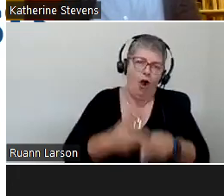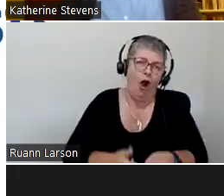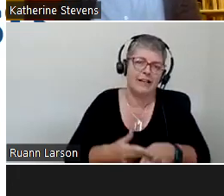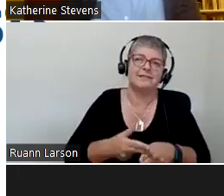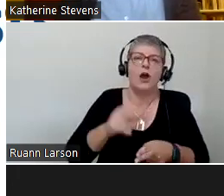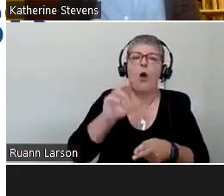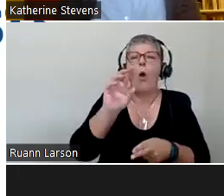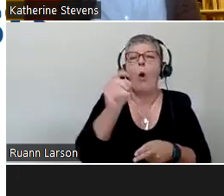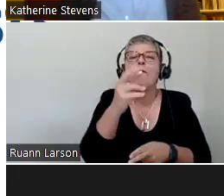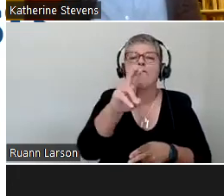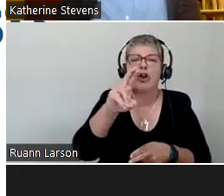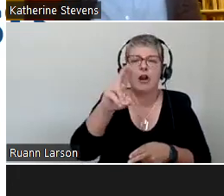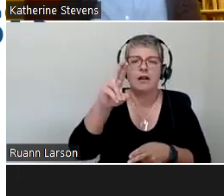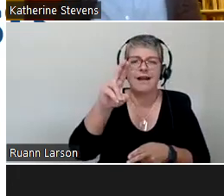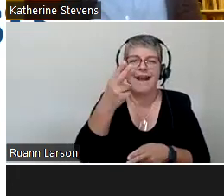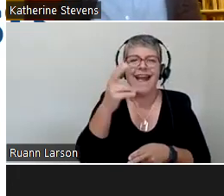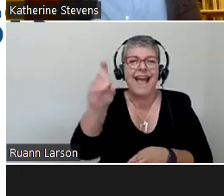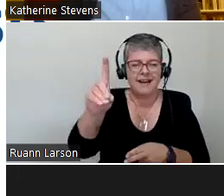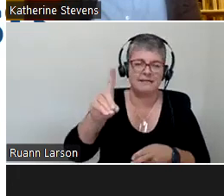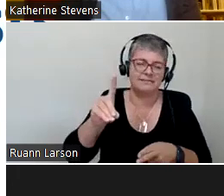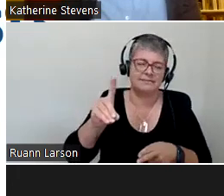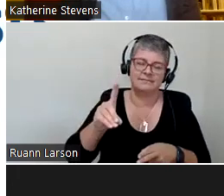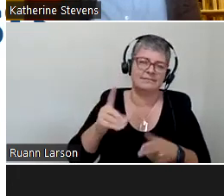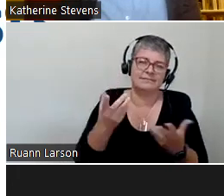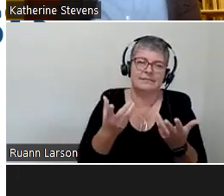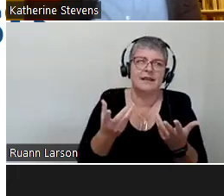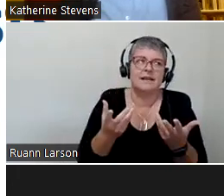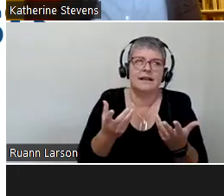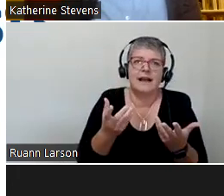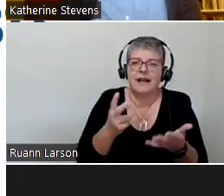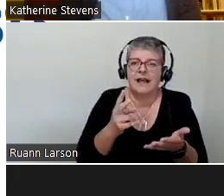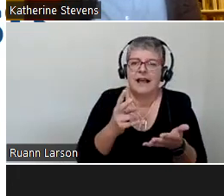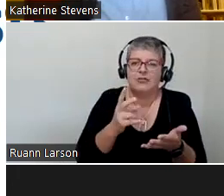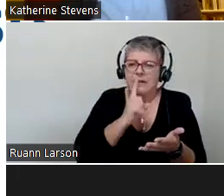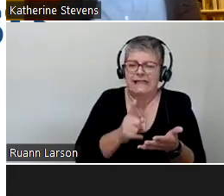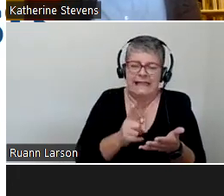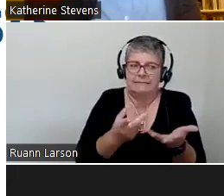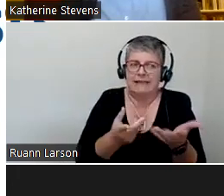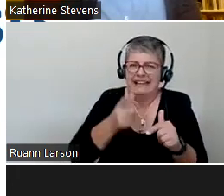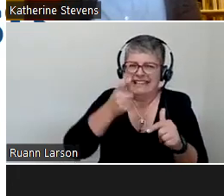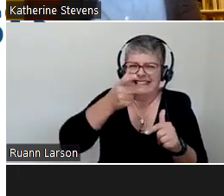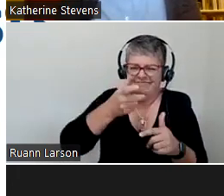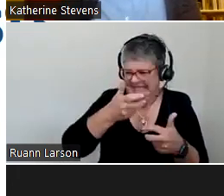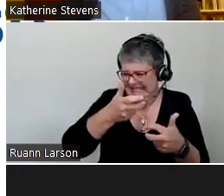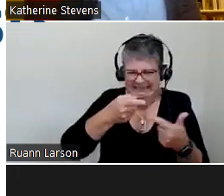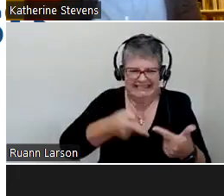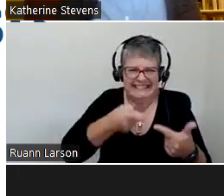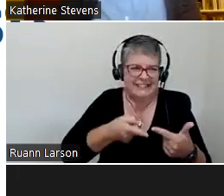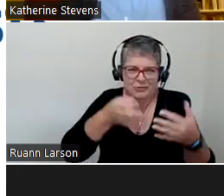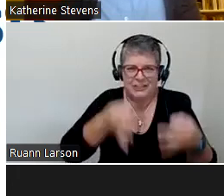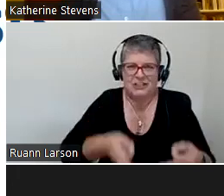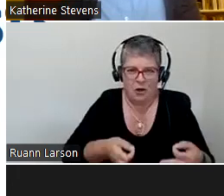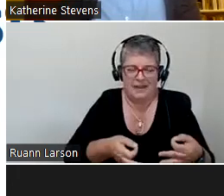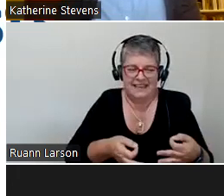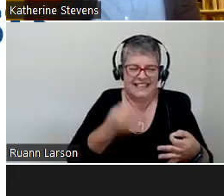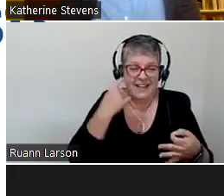operating costs. These are costs that it's hard to determine, you know, exactly that they are going directly to your project,